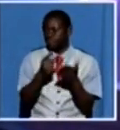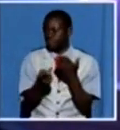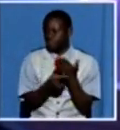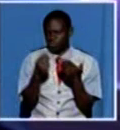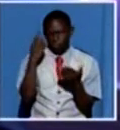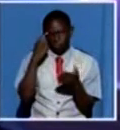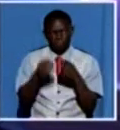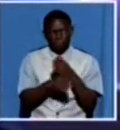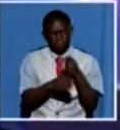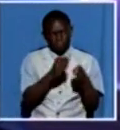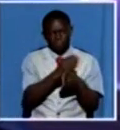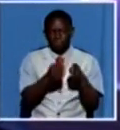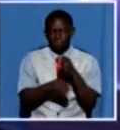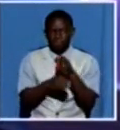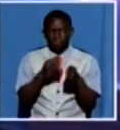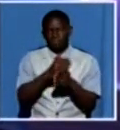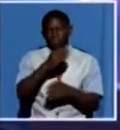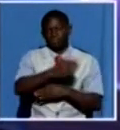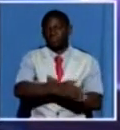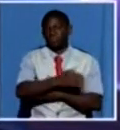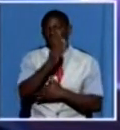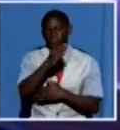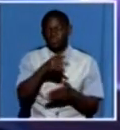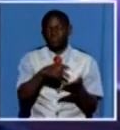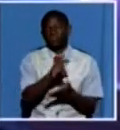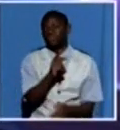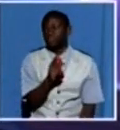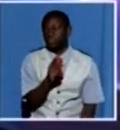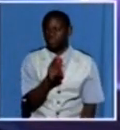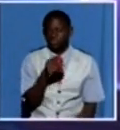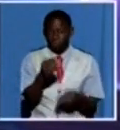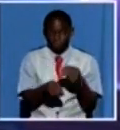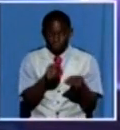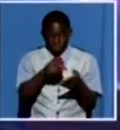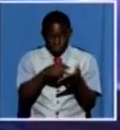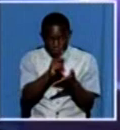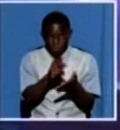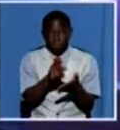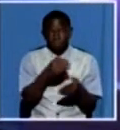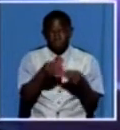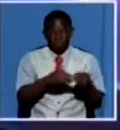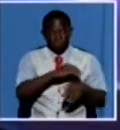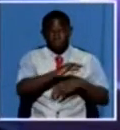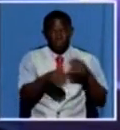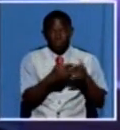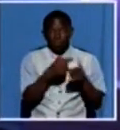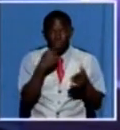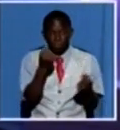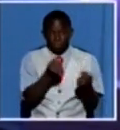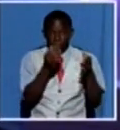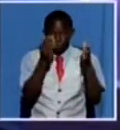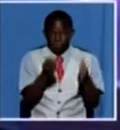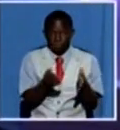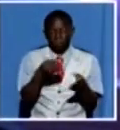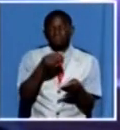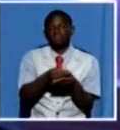that it becomes a contributory participatory program where everybody is participating. And you can